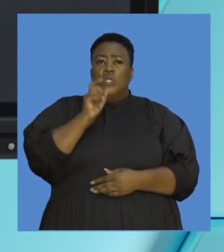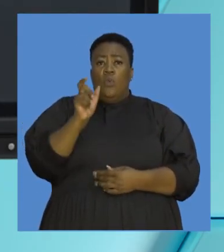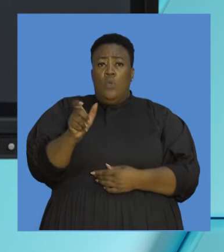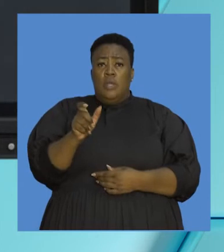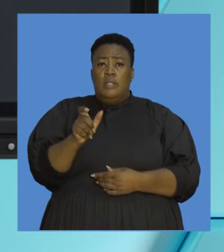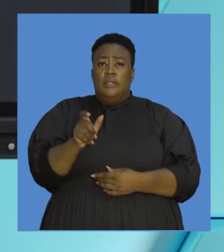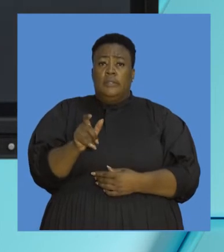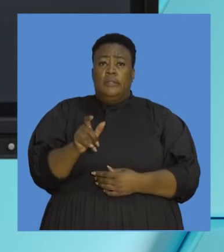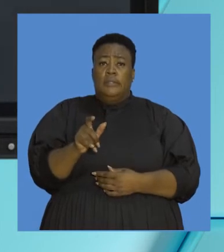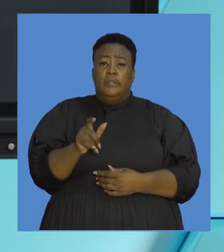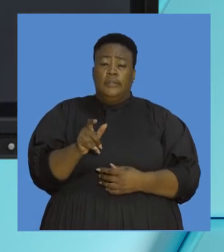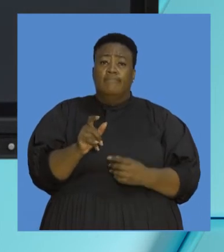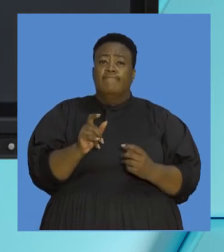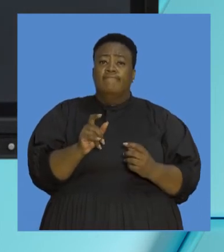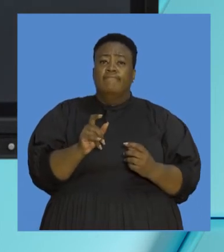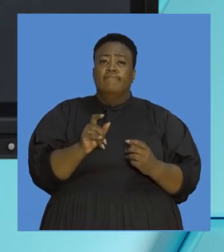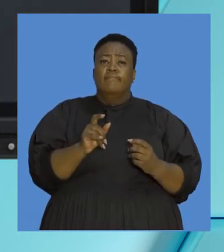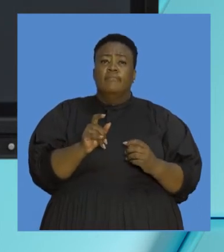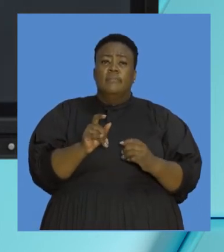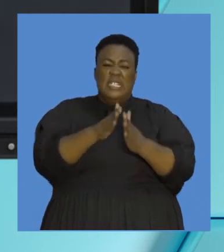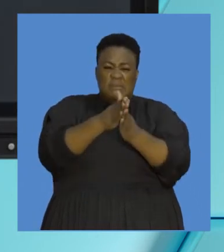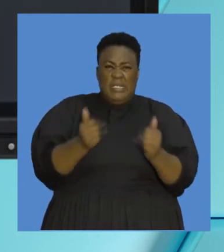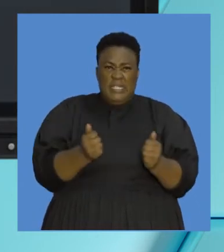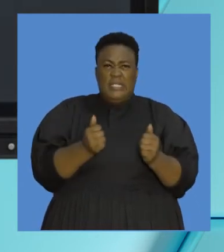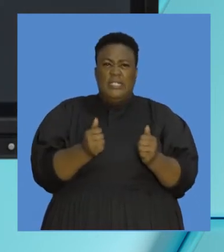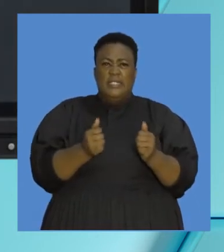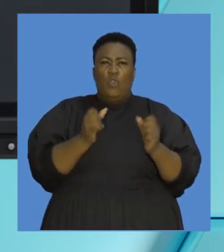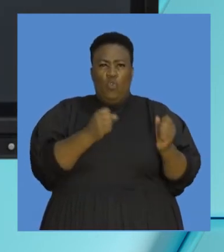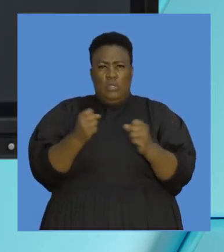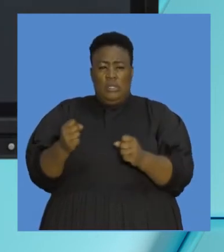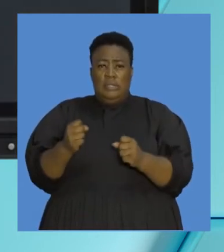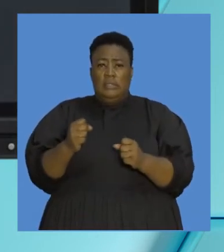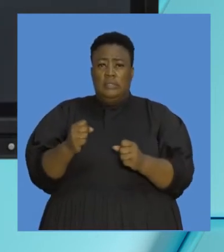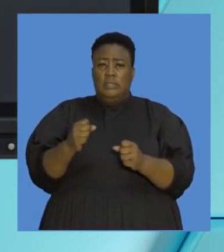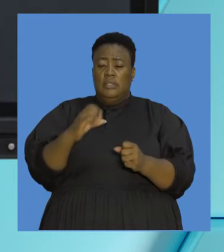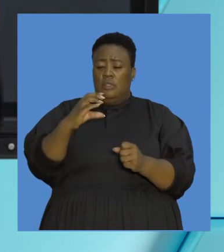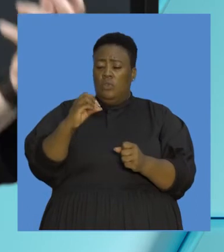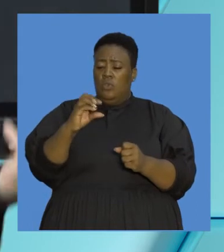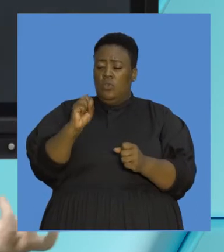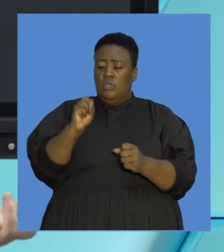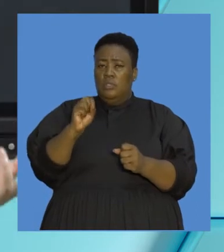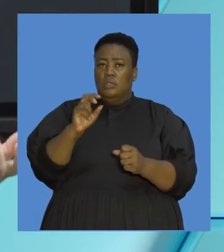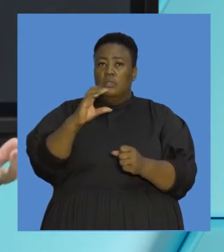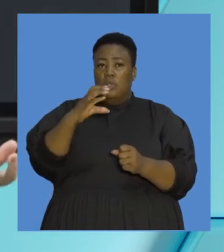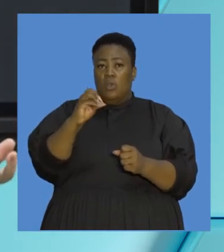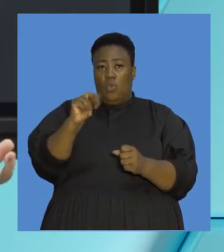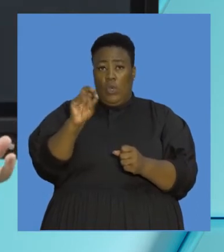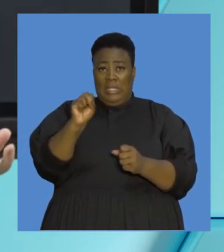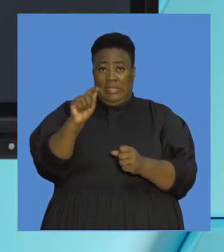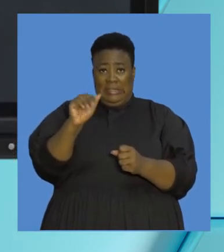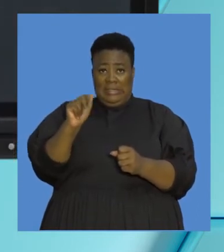constant speed now. That's okay. Don't worry about it. I know speed's a